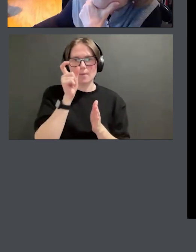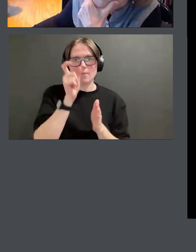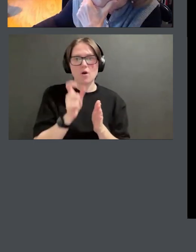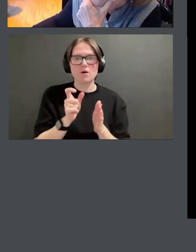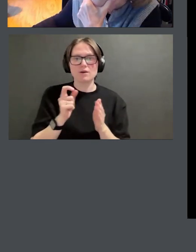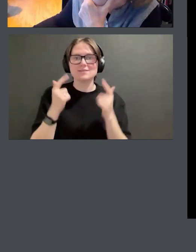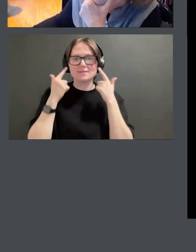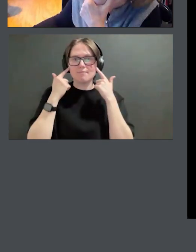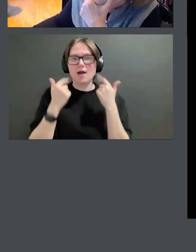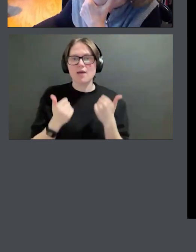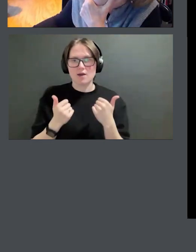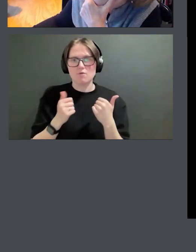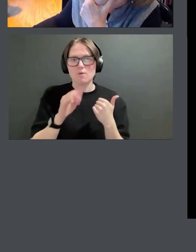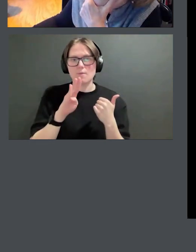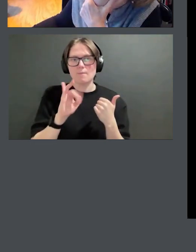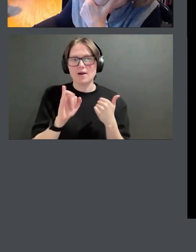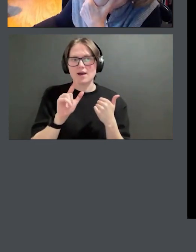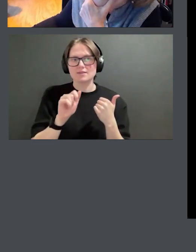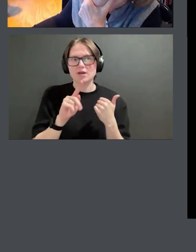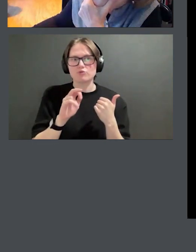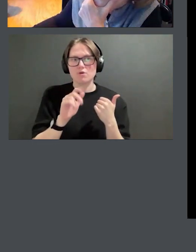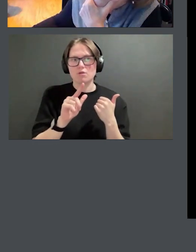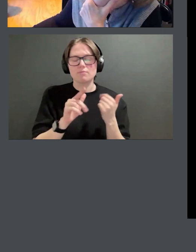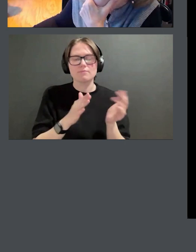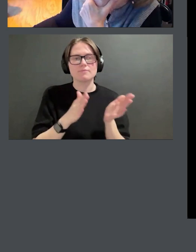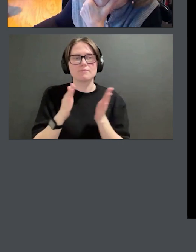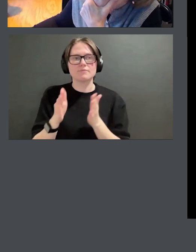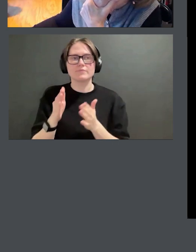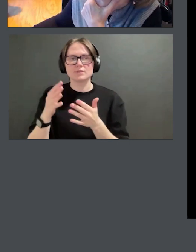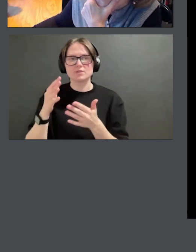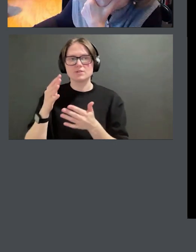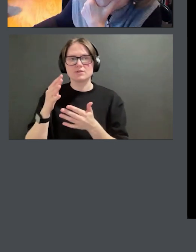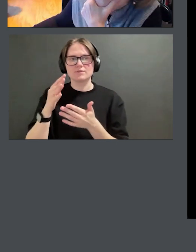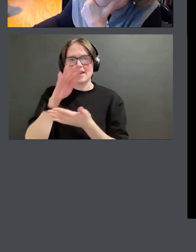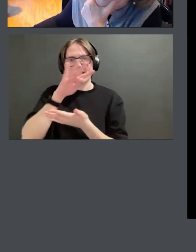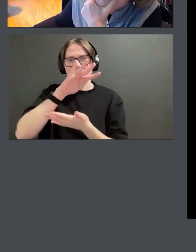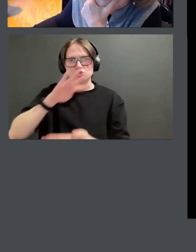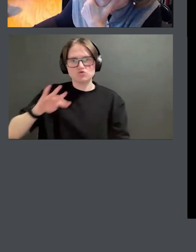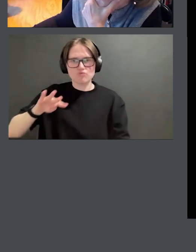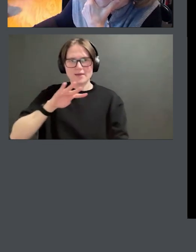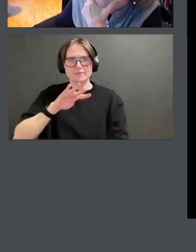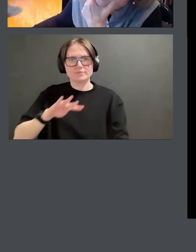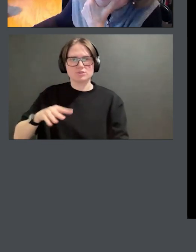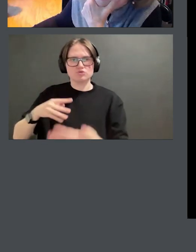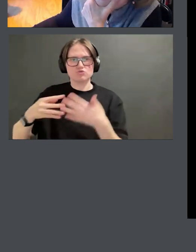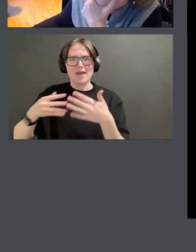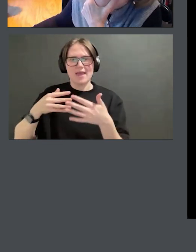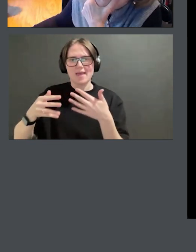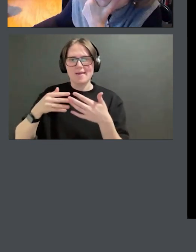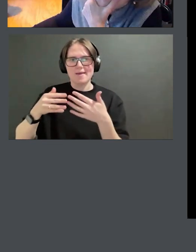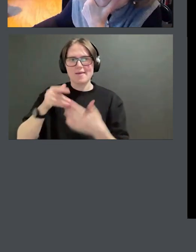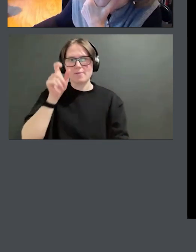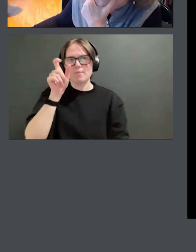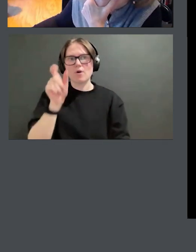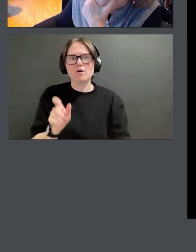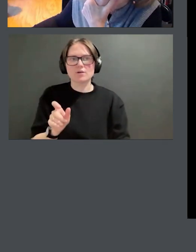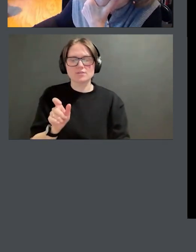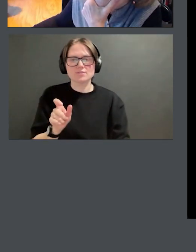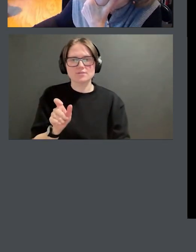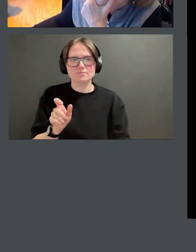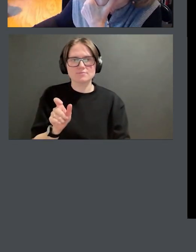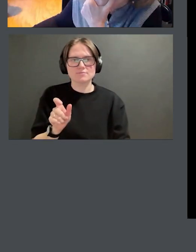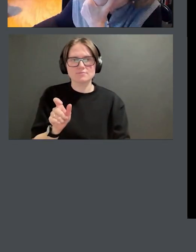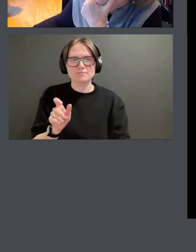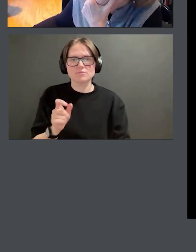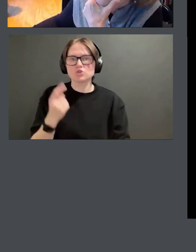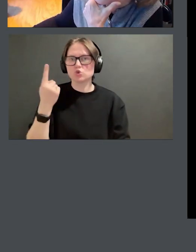both ears. And then the striped bars are or gray, are those with